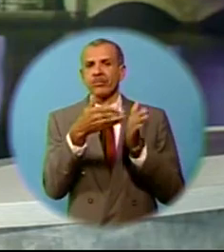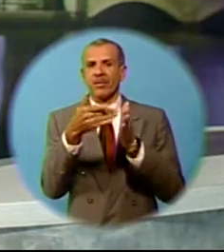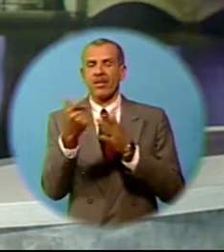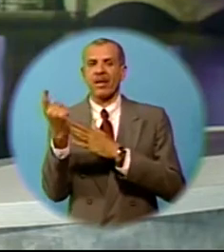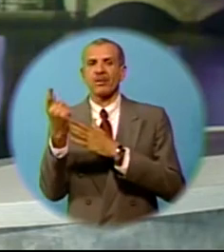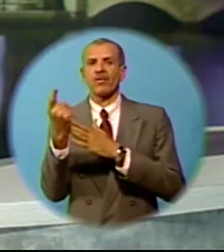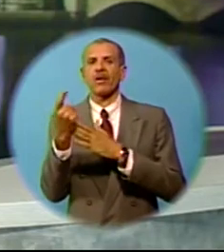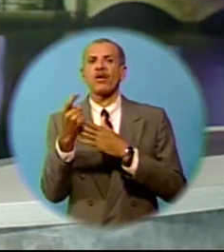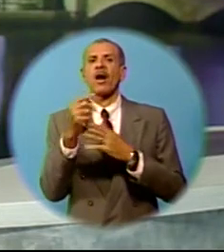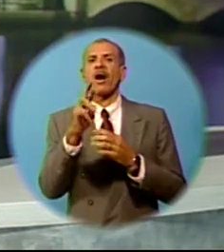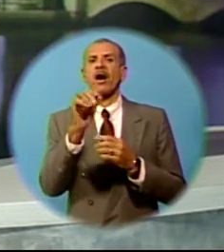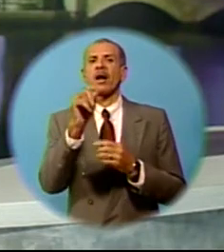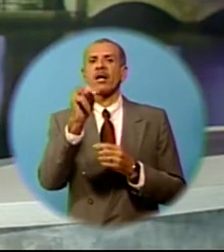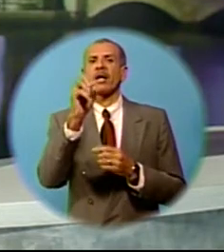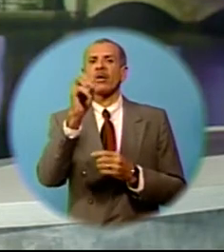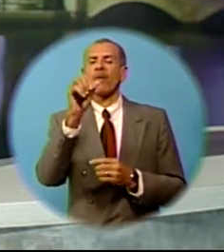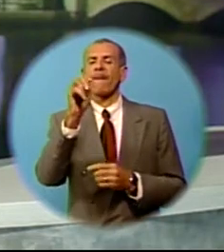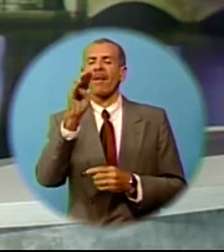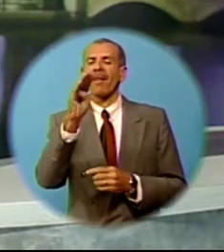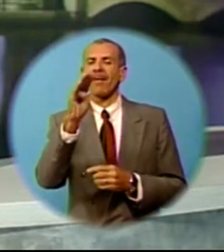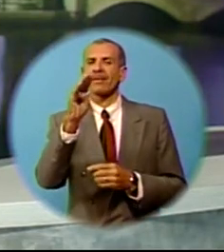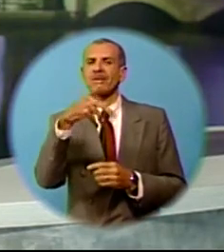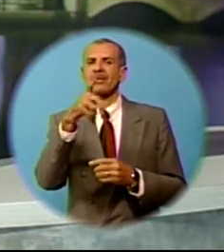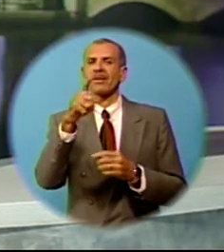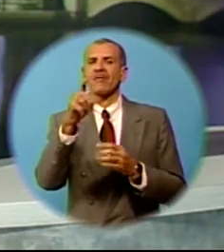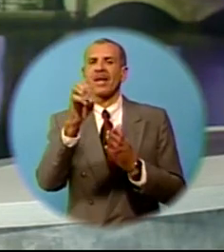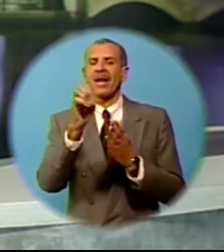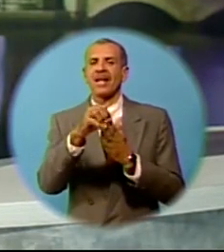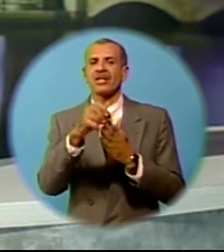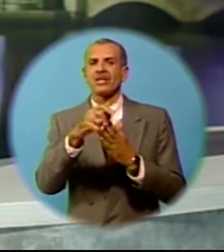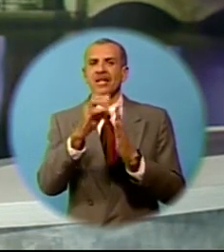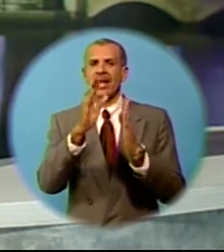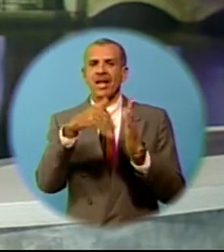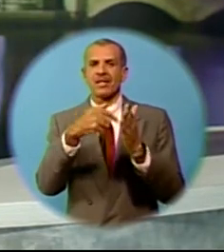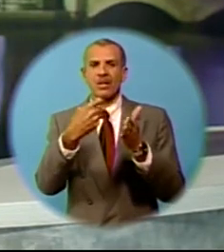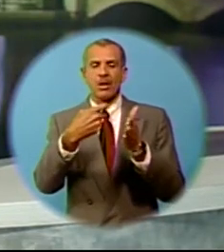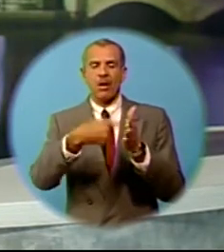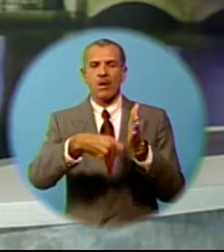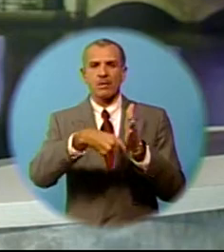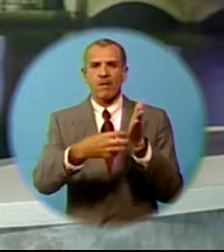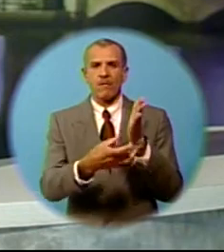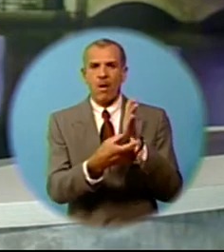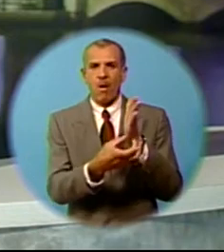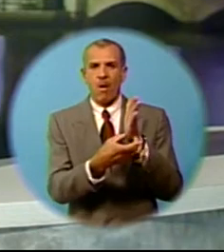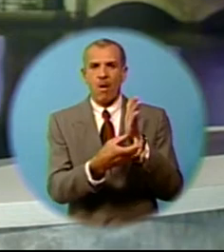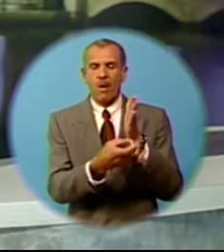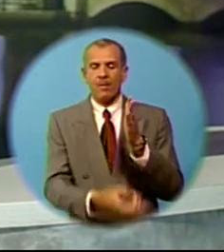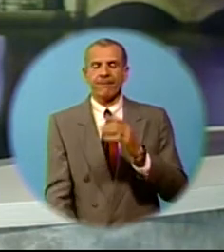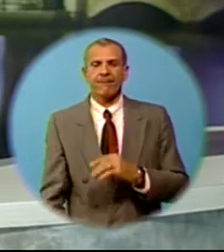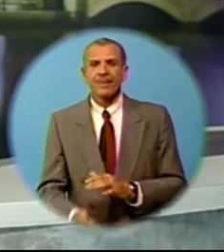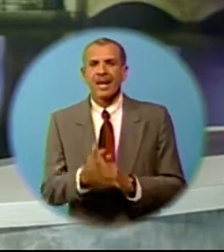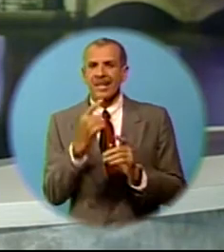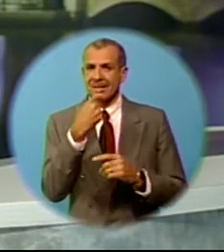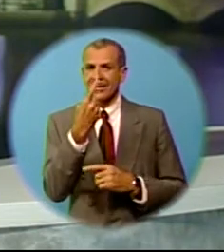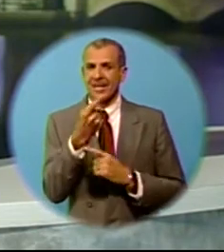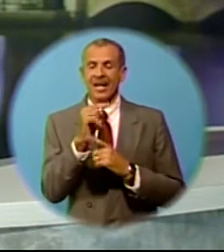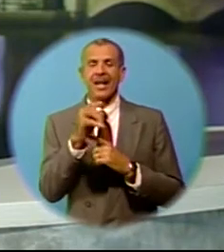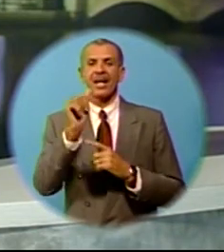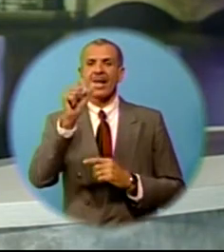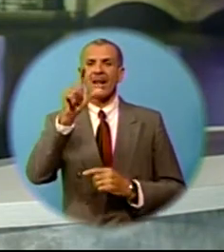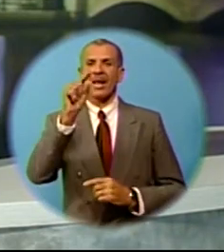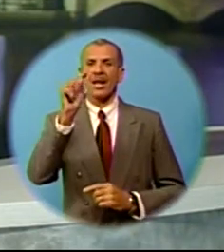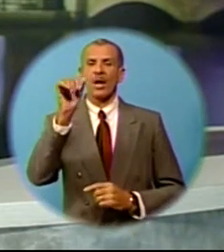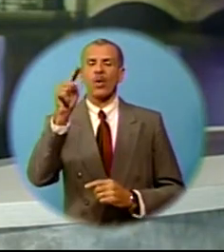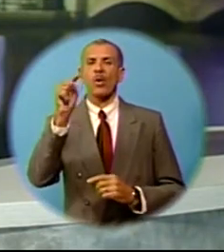for renewable sources of energy to lessen the importation of oil at prohibitive prices. He made the comments at Illawarra Court